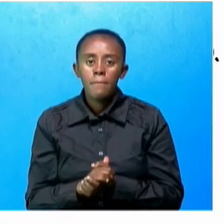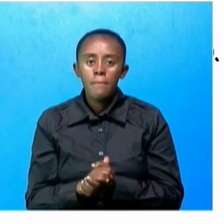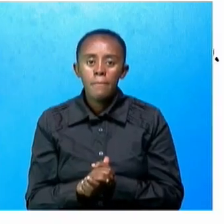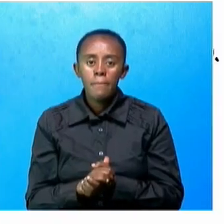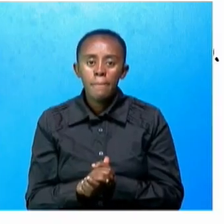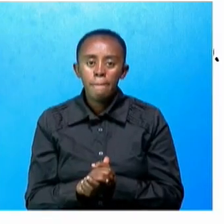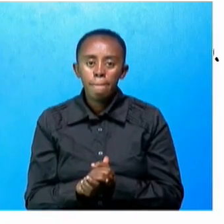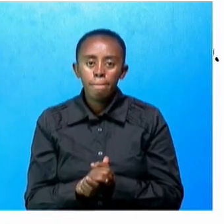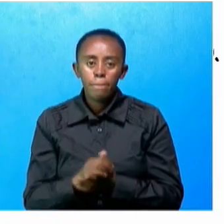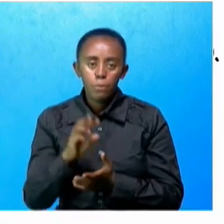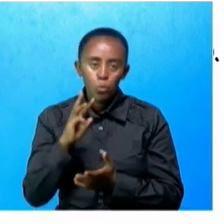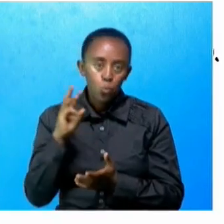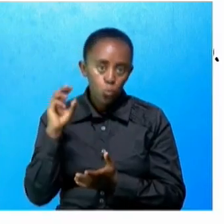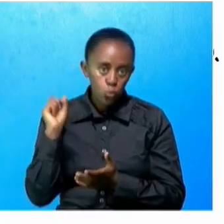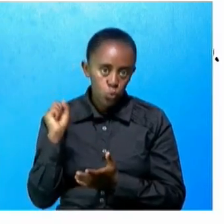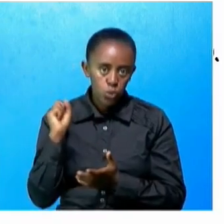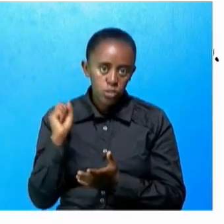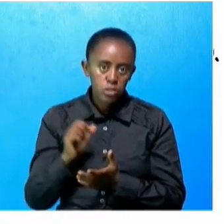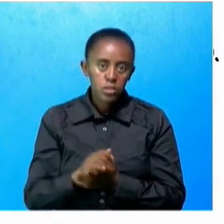was,